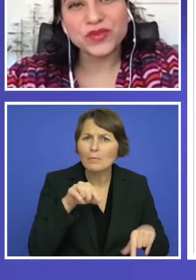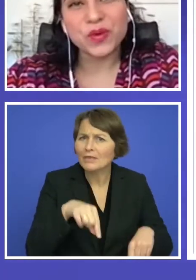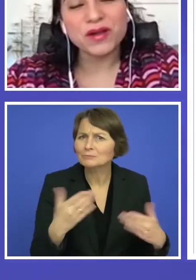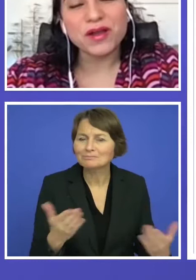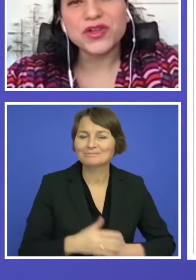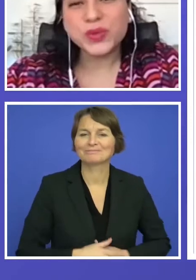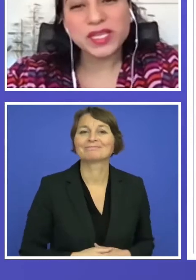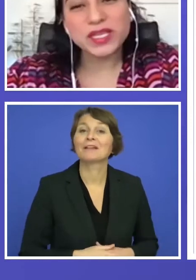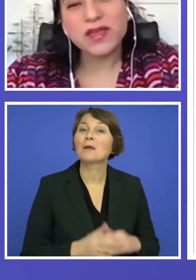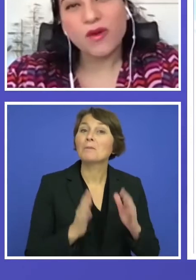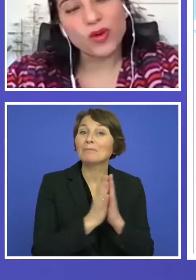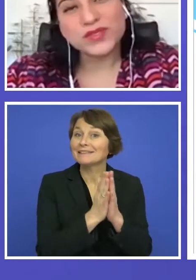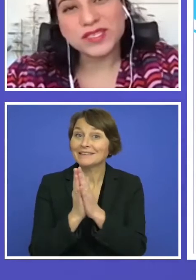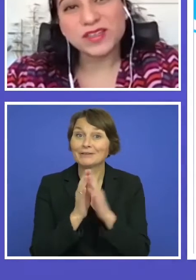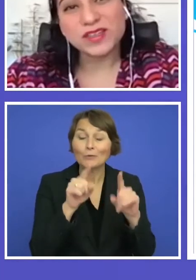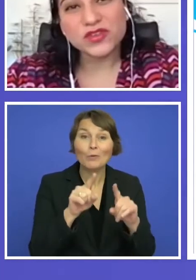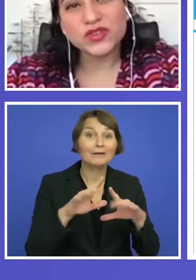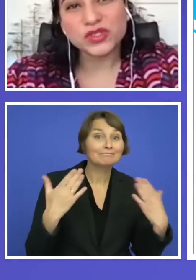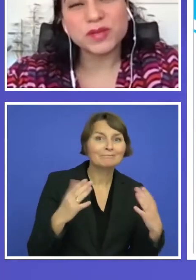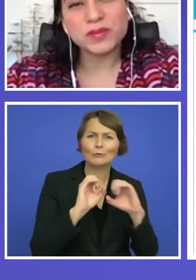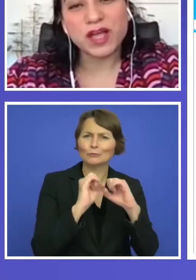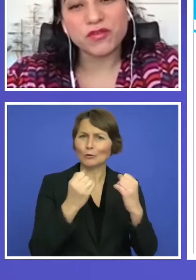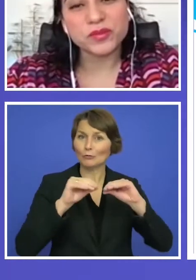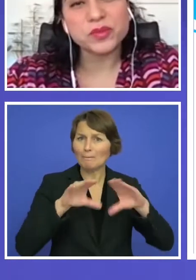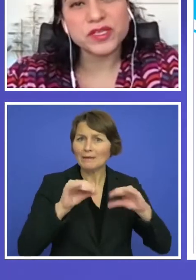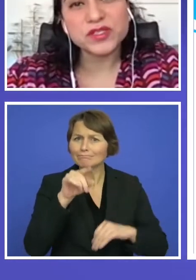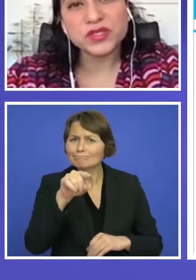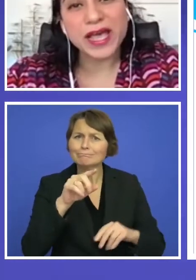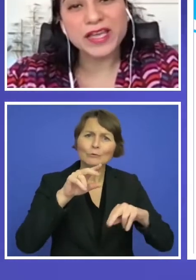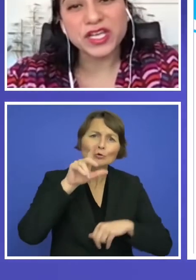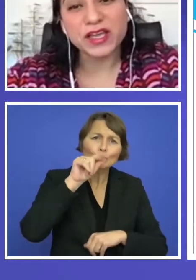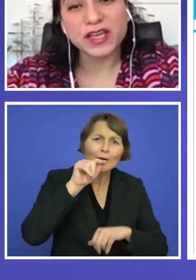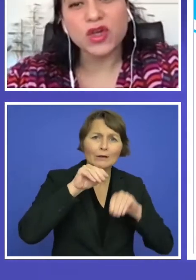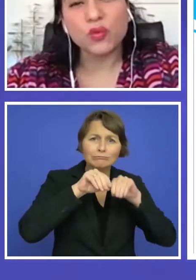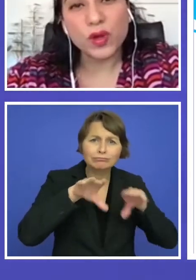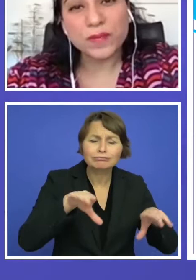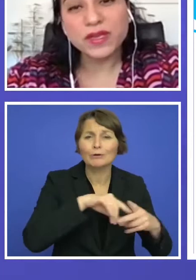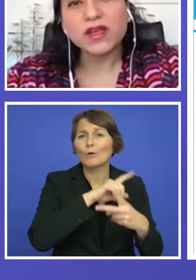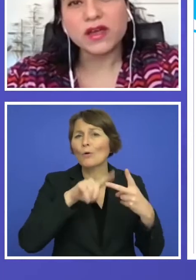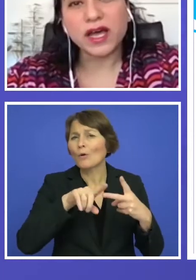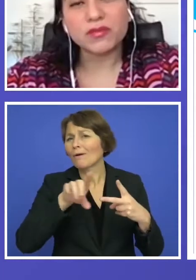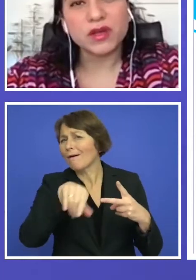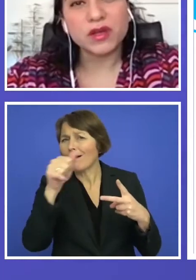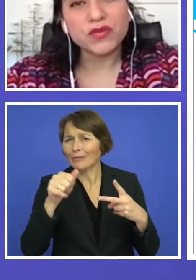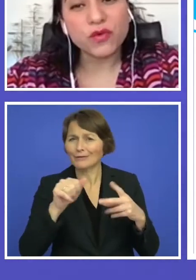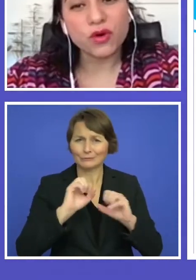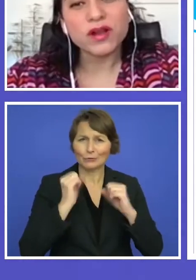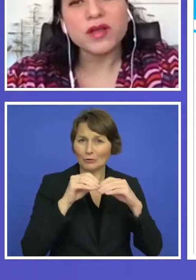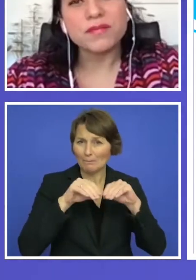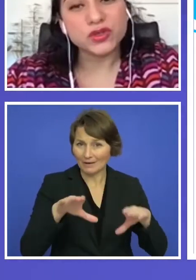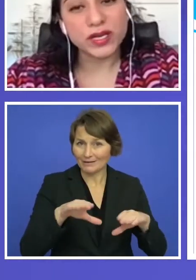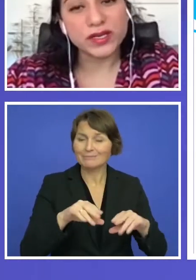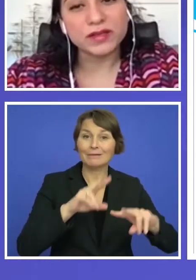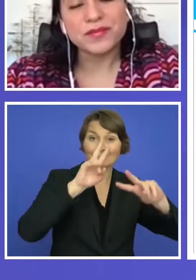So if you are tweeting or using any of the other social media platforms, please use hashtag women, the number